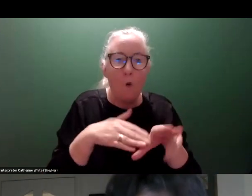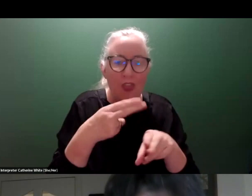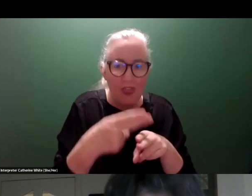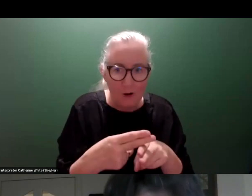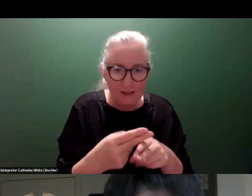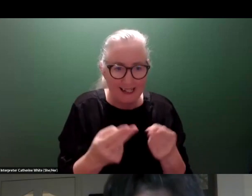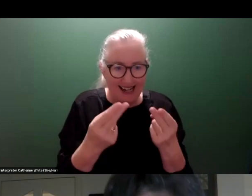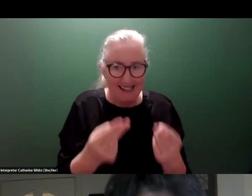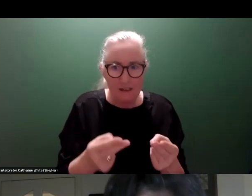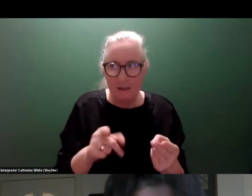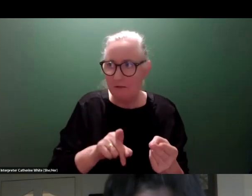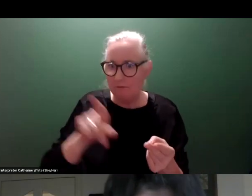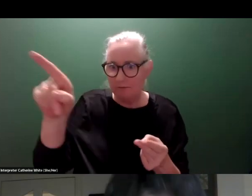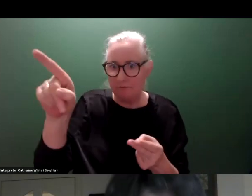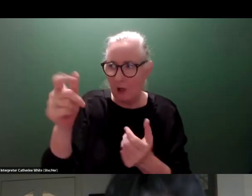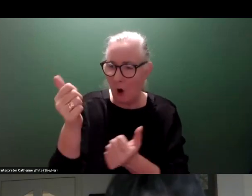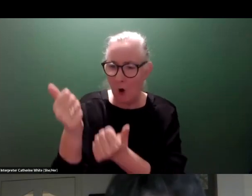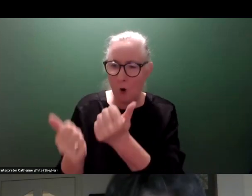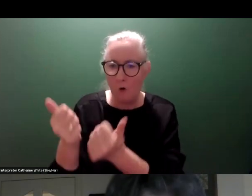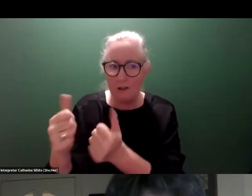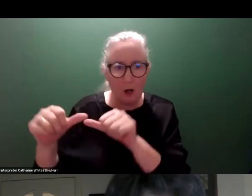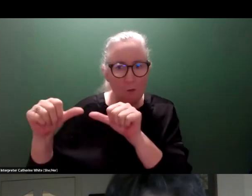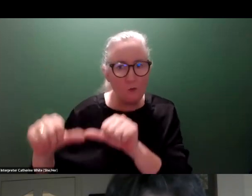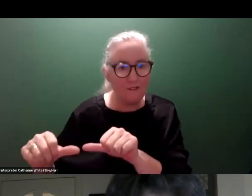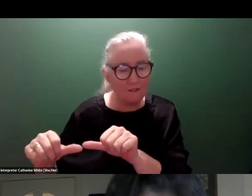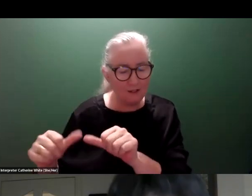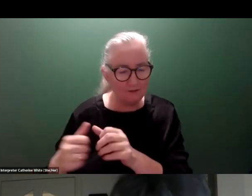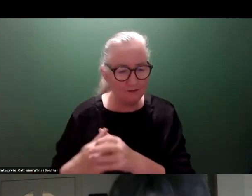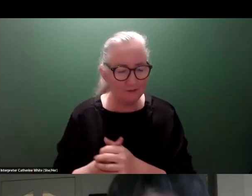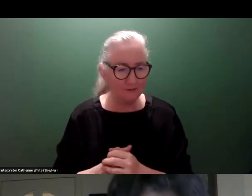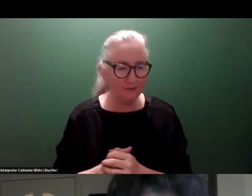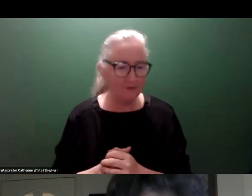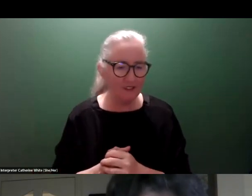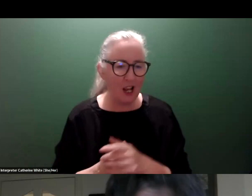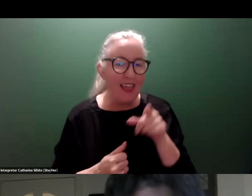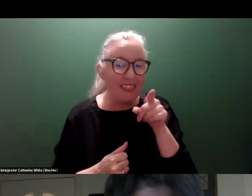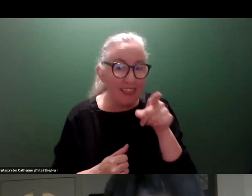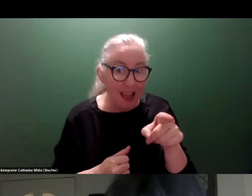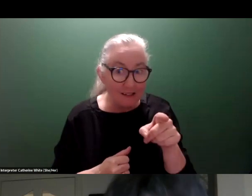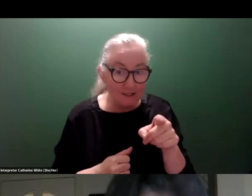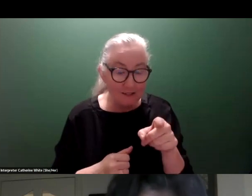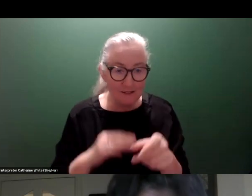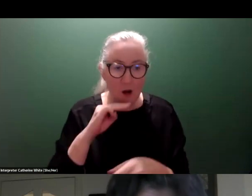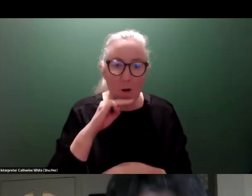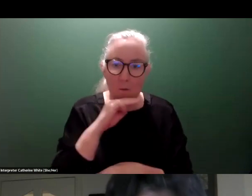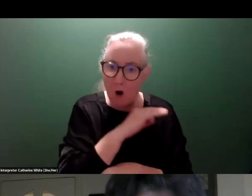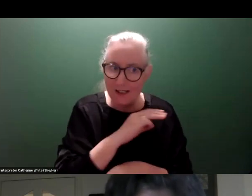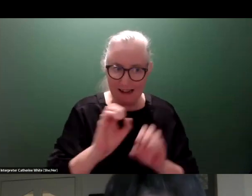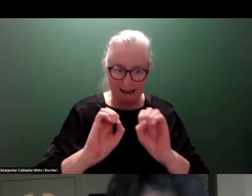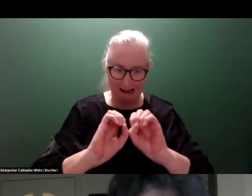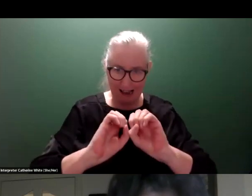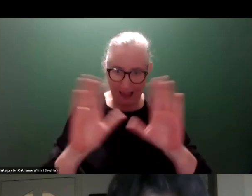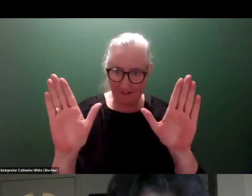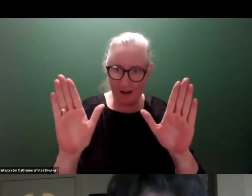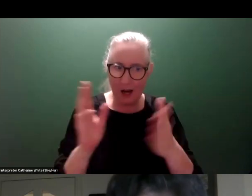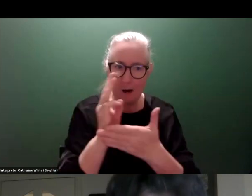to go to court for court approval. So this is an important clarifying element